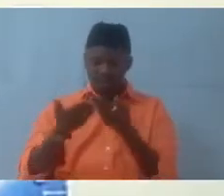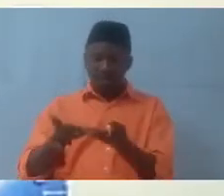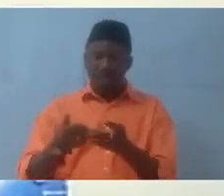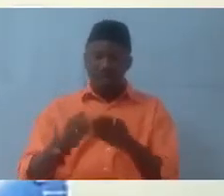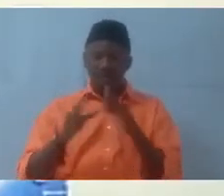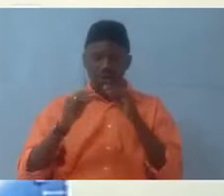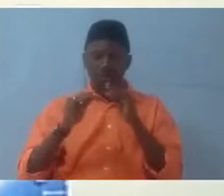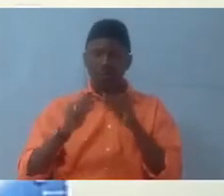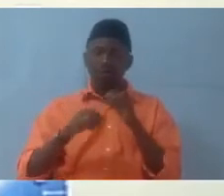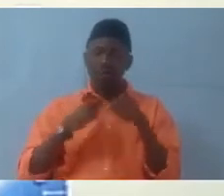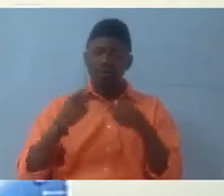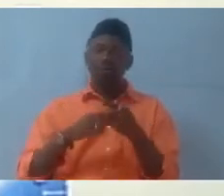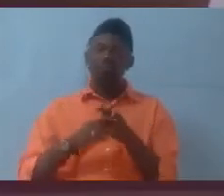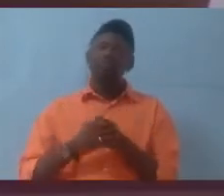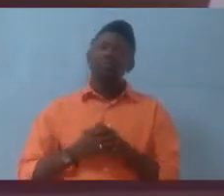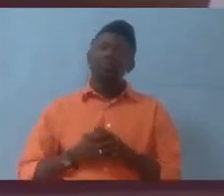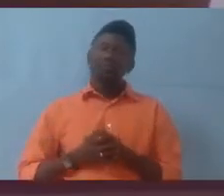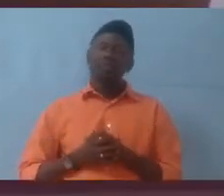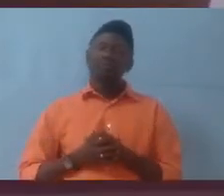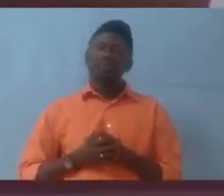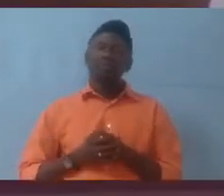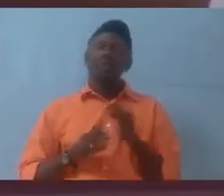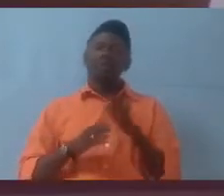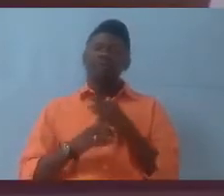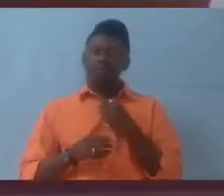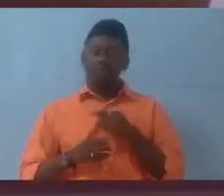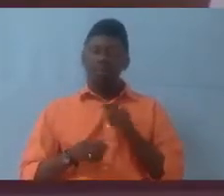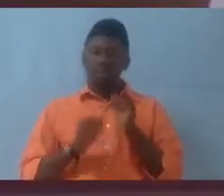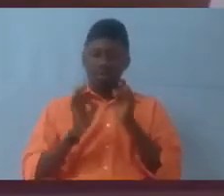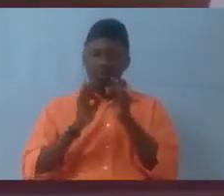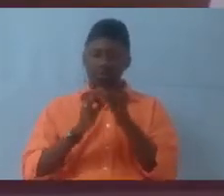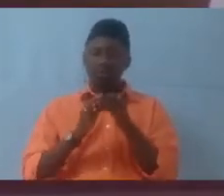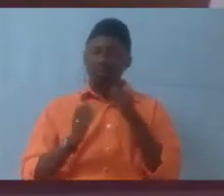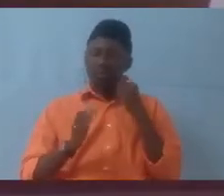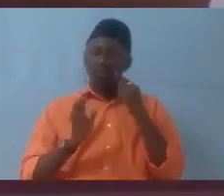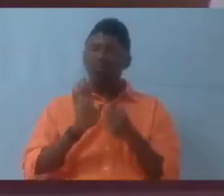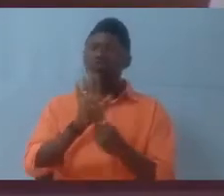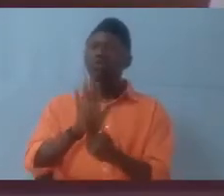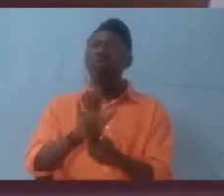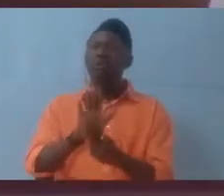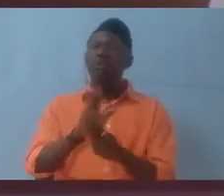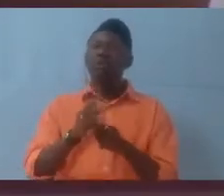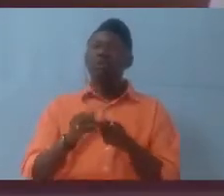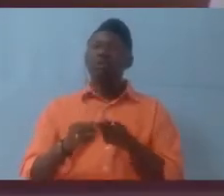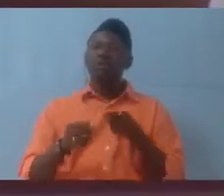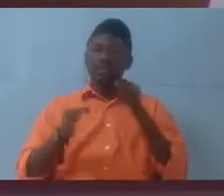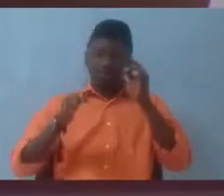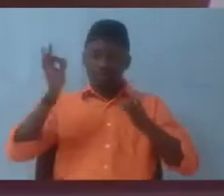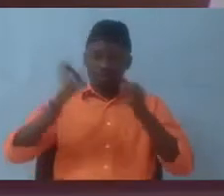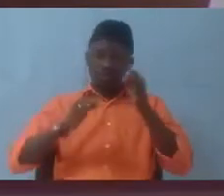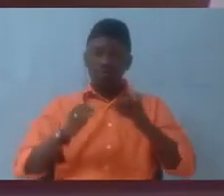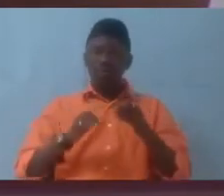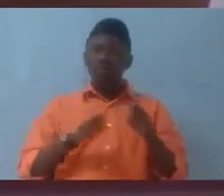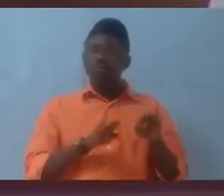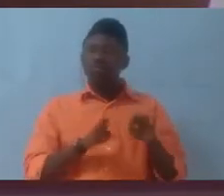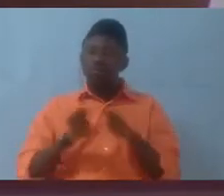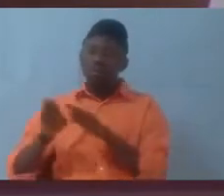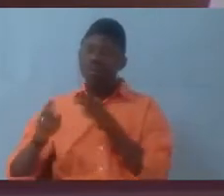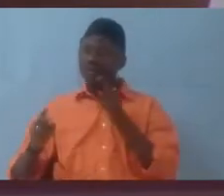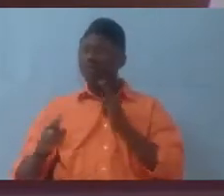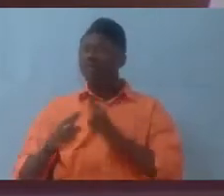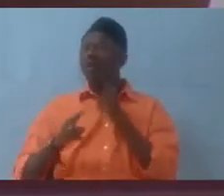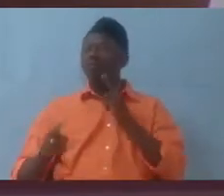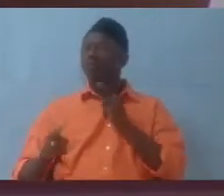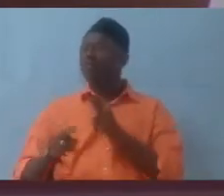layoam. Mr. Gomez, before you proceed, you've just indicated that the matter was moving quickly. Yes. Bala